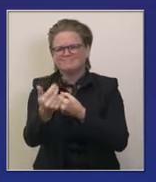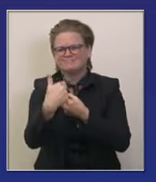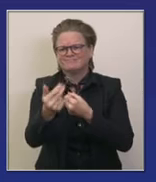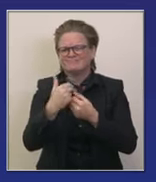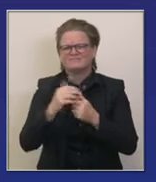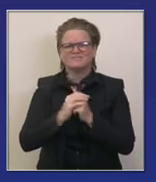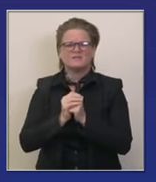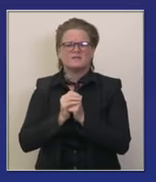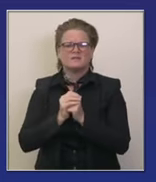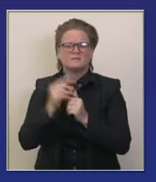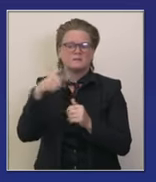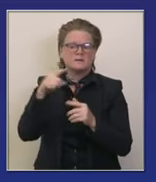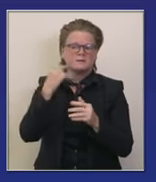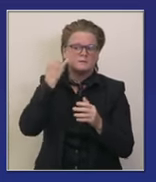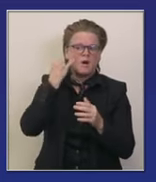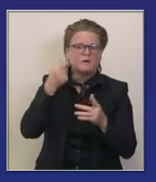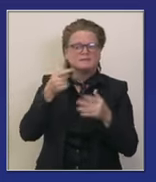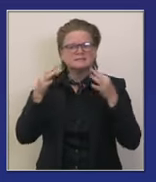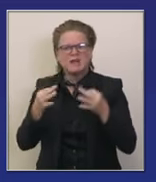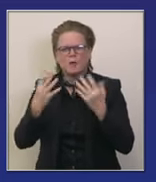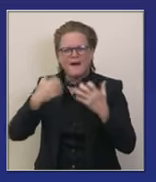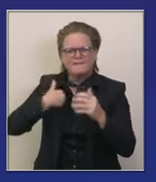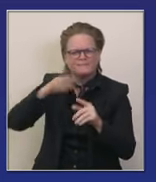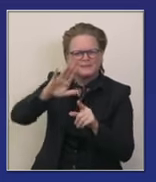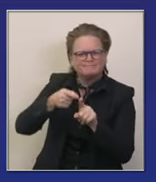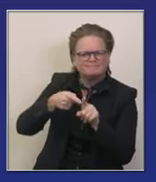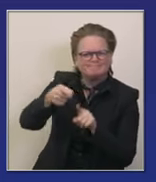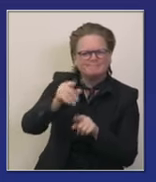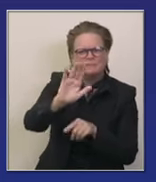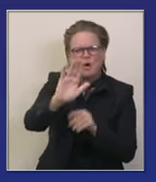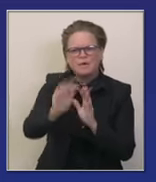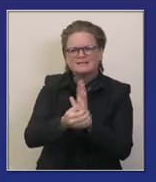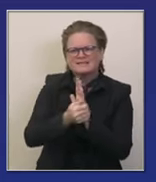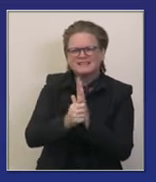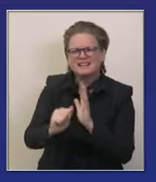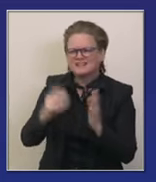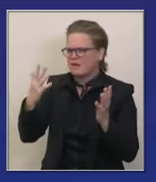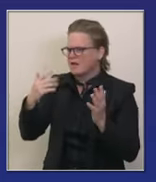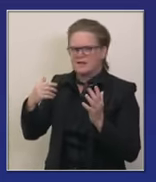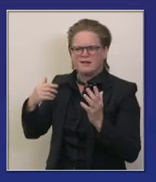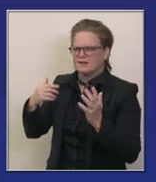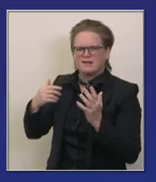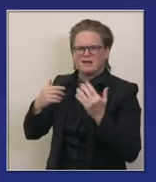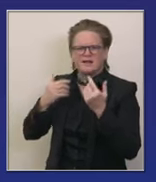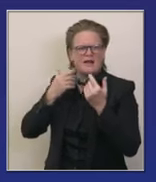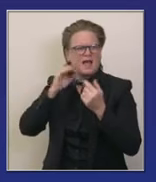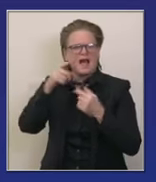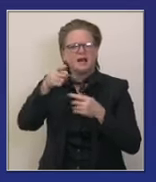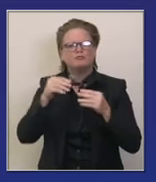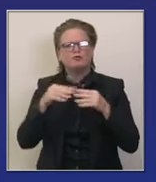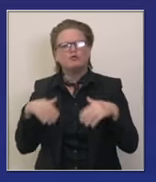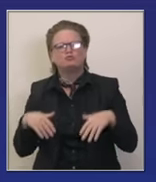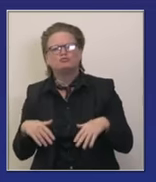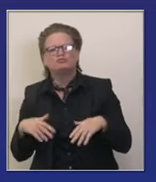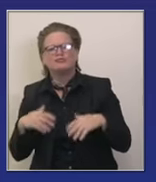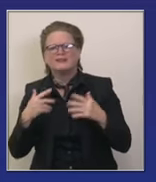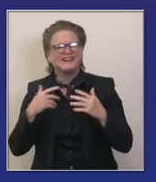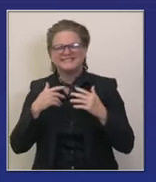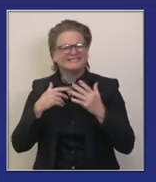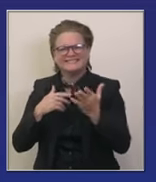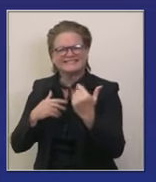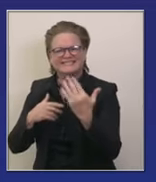provide a unique expertise that they may not be providing now, that may be underutilized, but finding that they have other professional